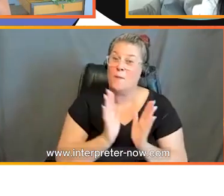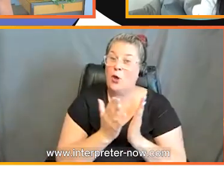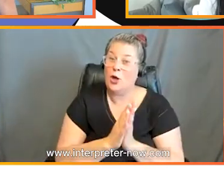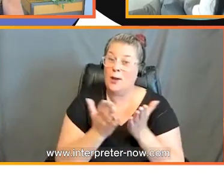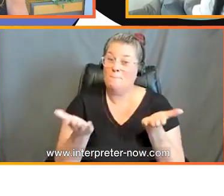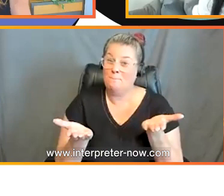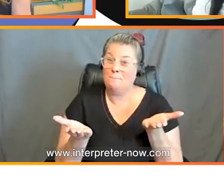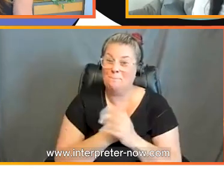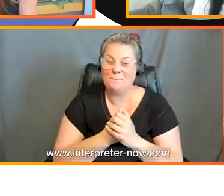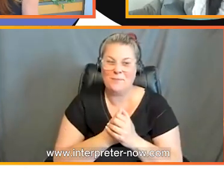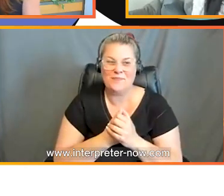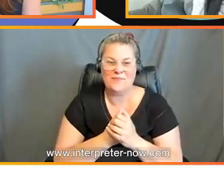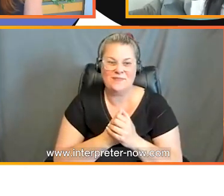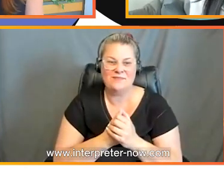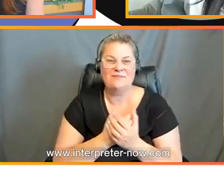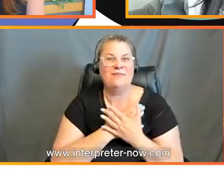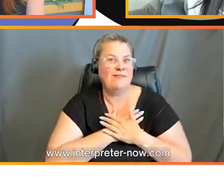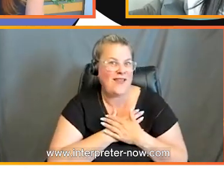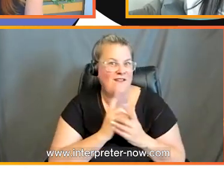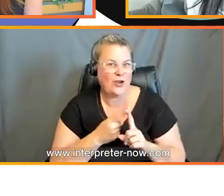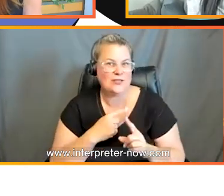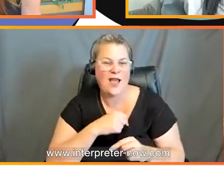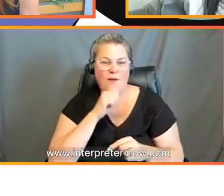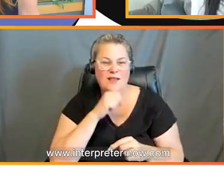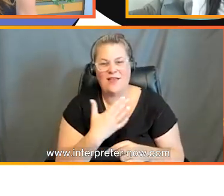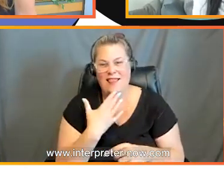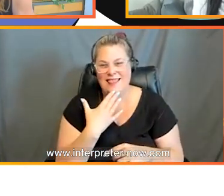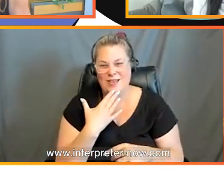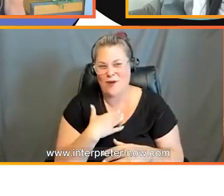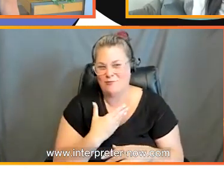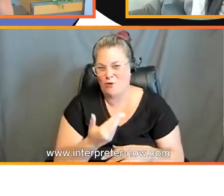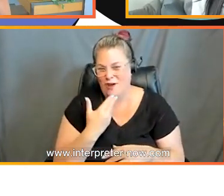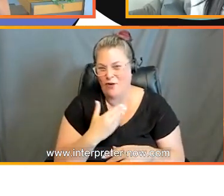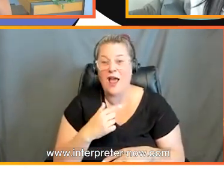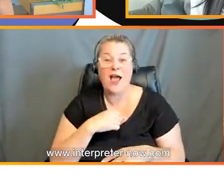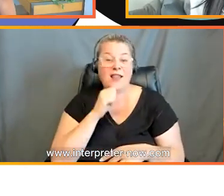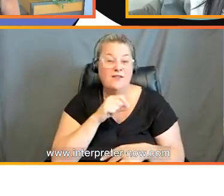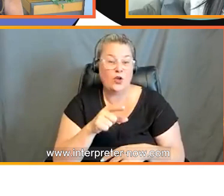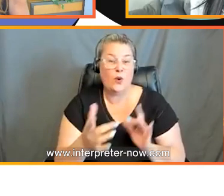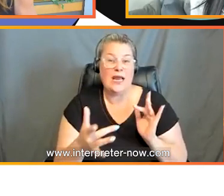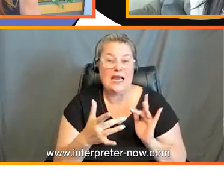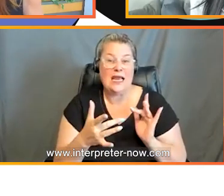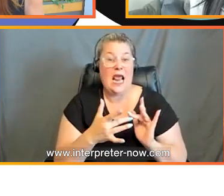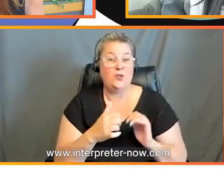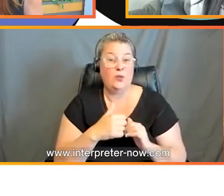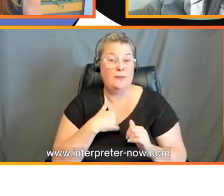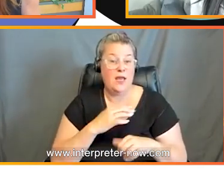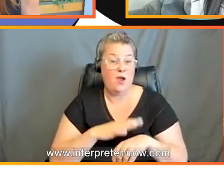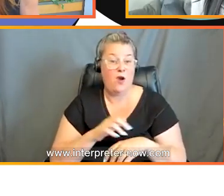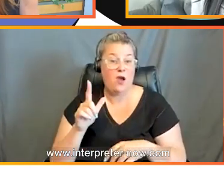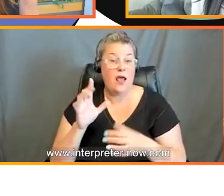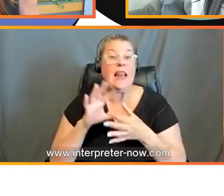book? Bless. First of all, I'd love for you to, thank you. I'm so grateful. I'd love for you to connect in with me